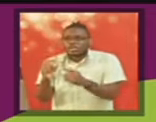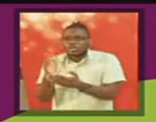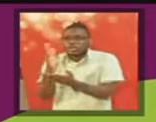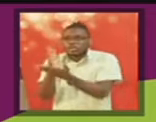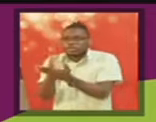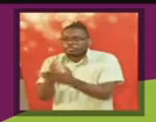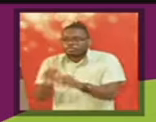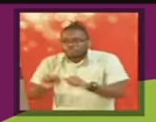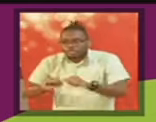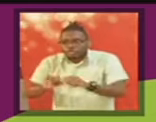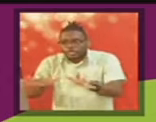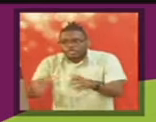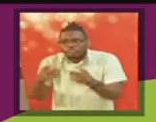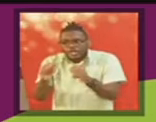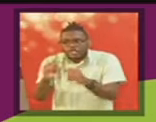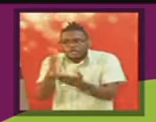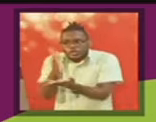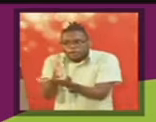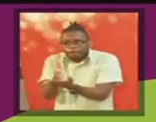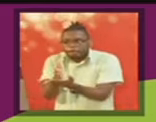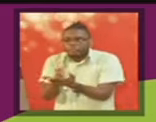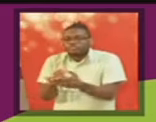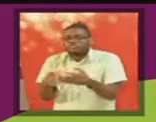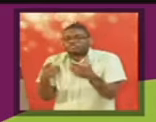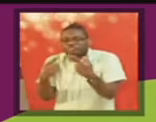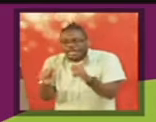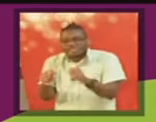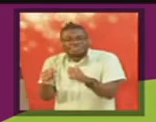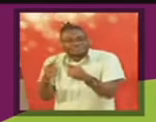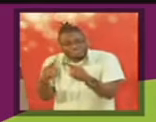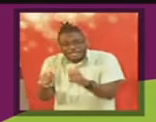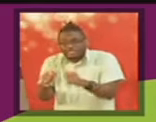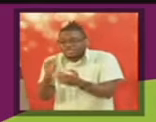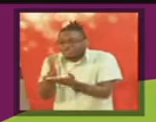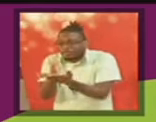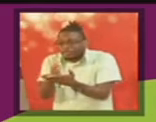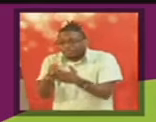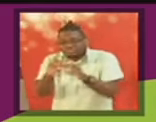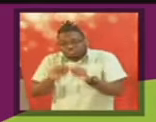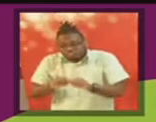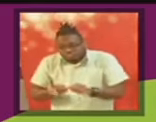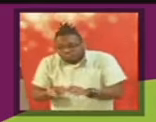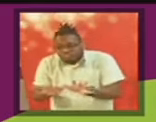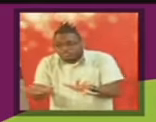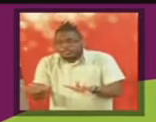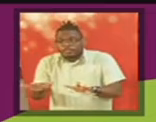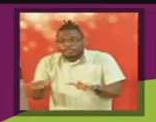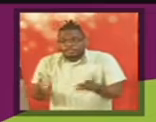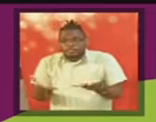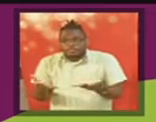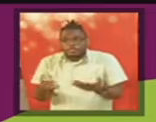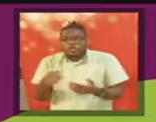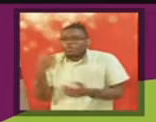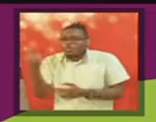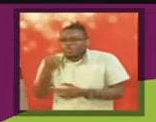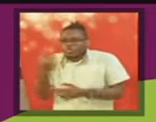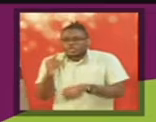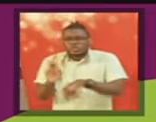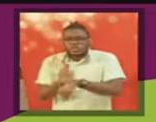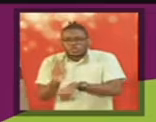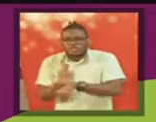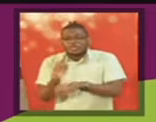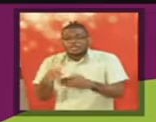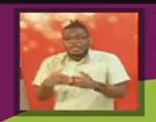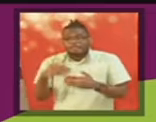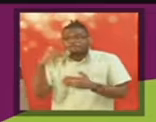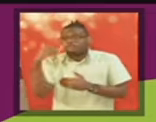and is it working, or is the contact tracing as it is now strictly for statistical purposes? And as medical